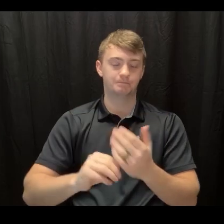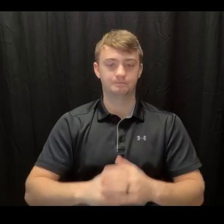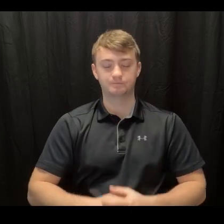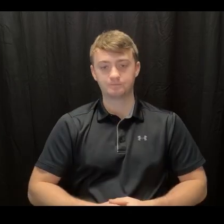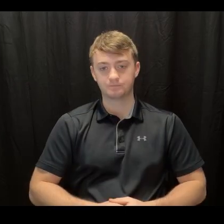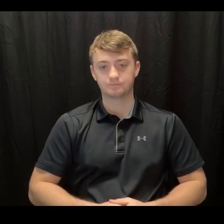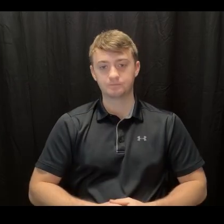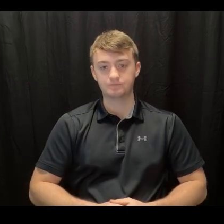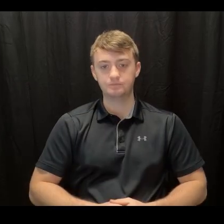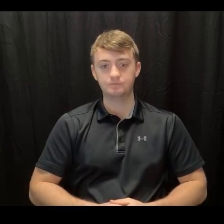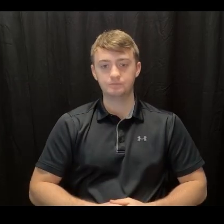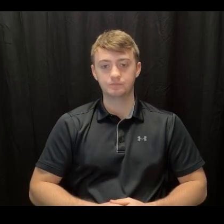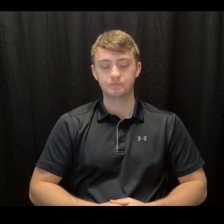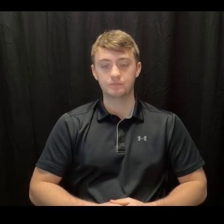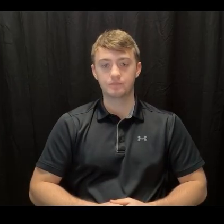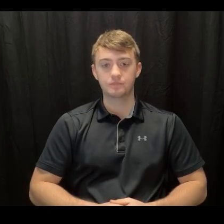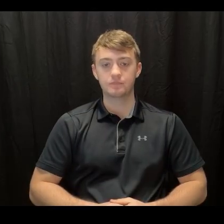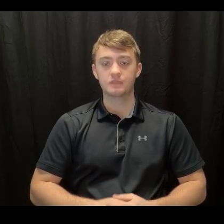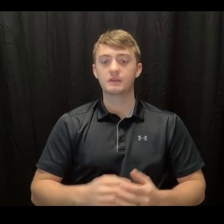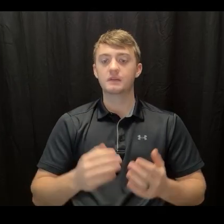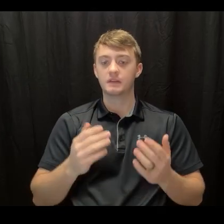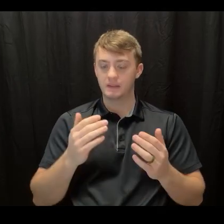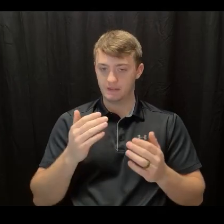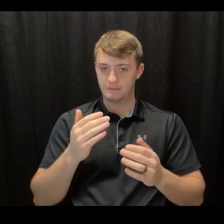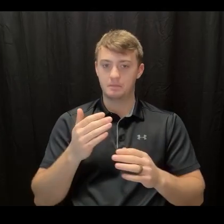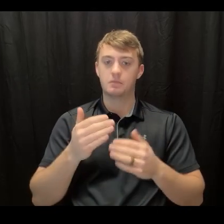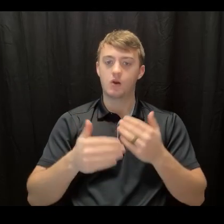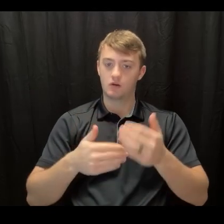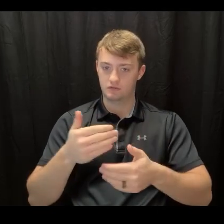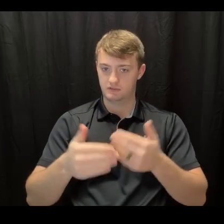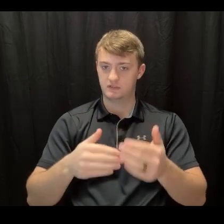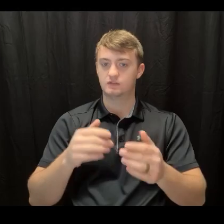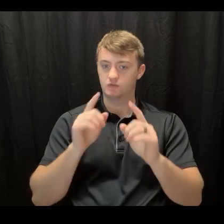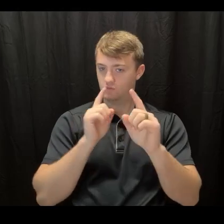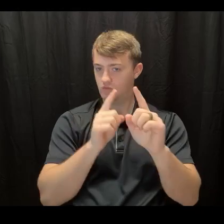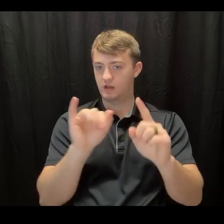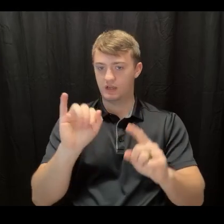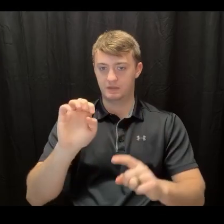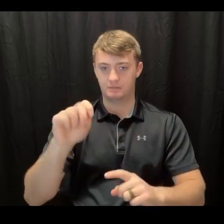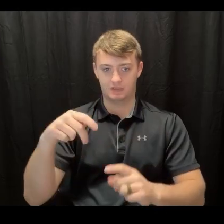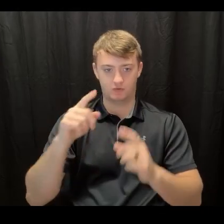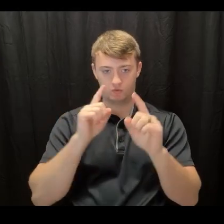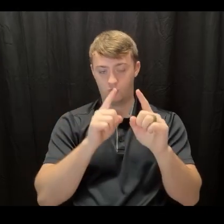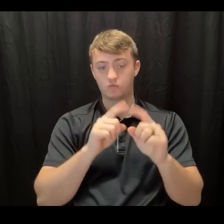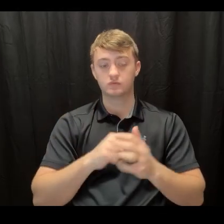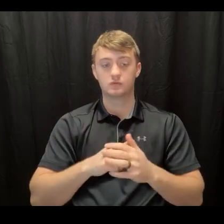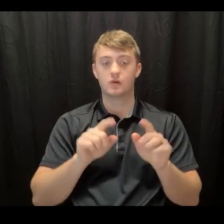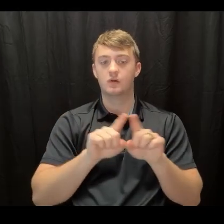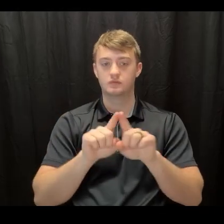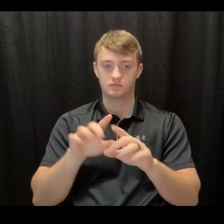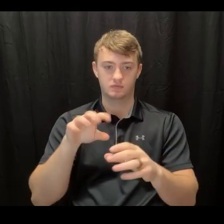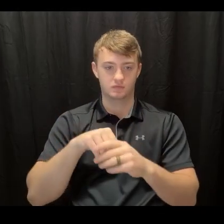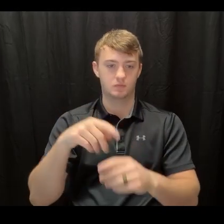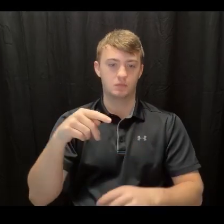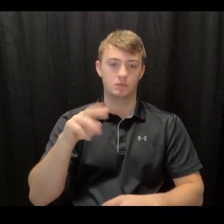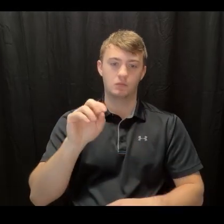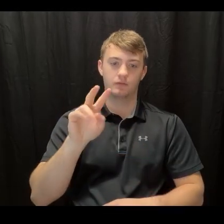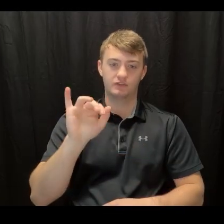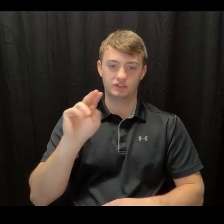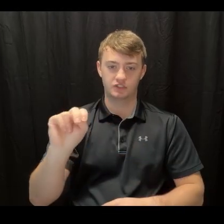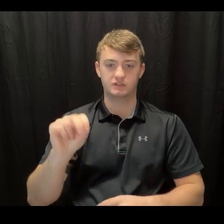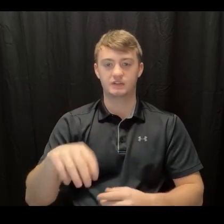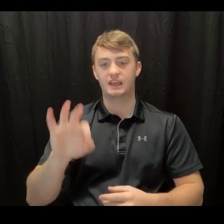curriculum and make progress toward IEP goals. And also includes provisions of